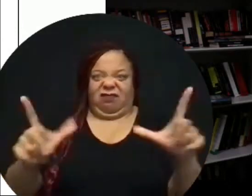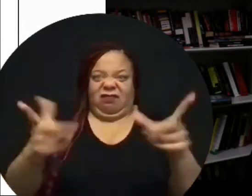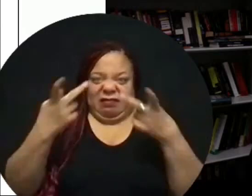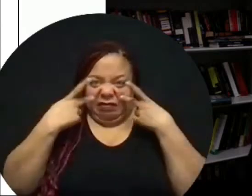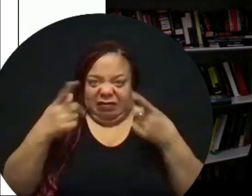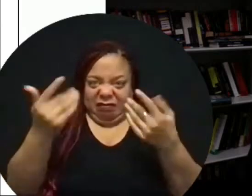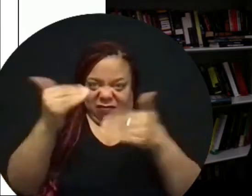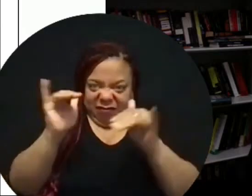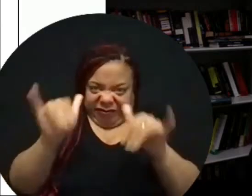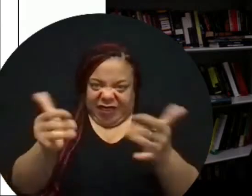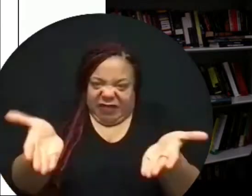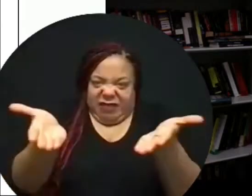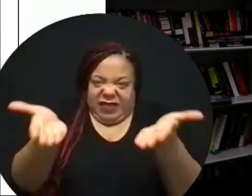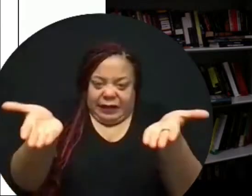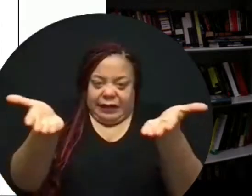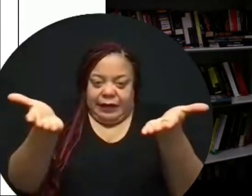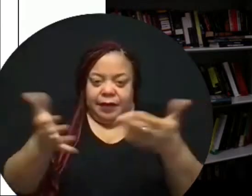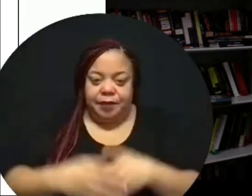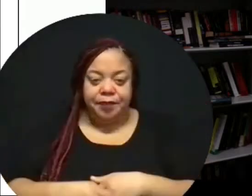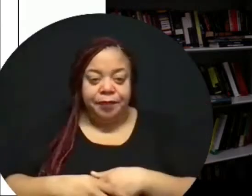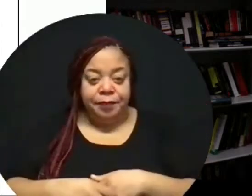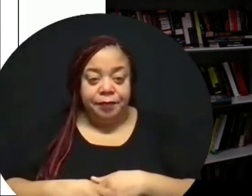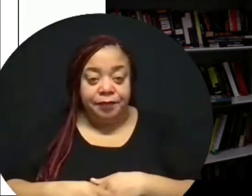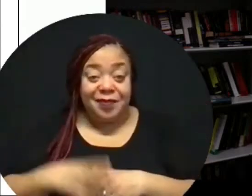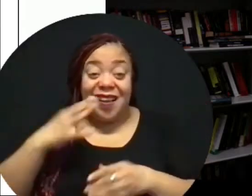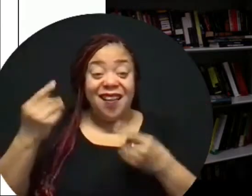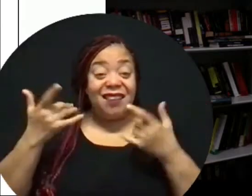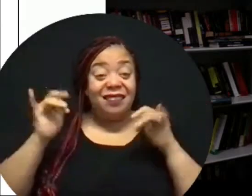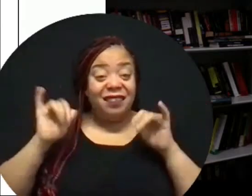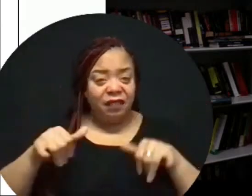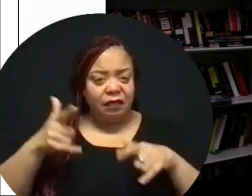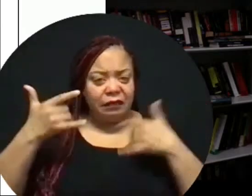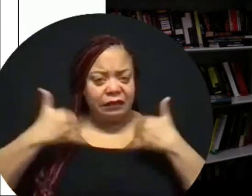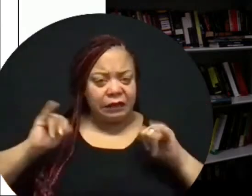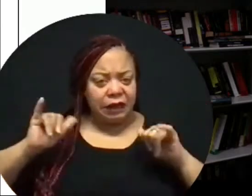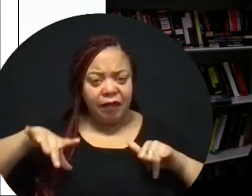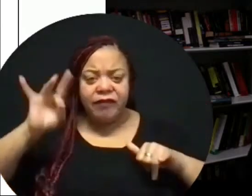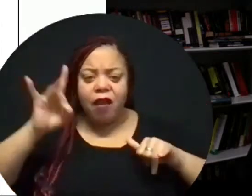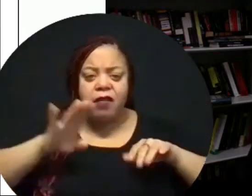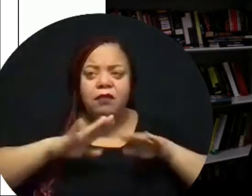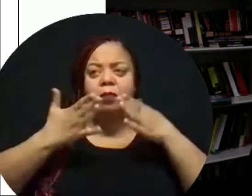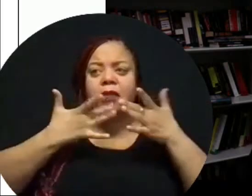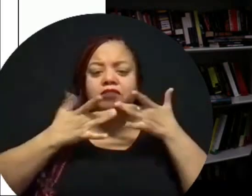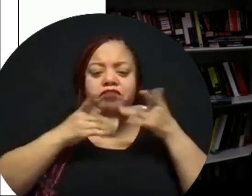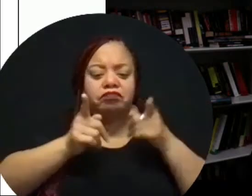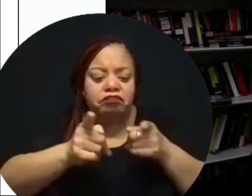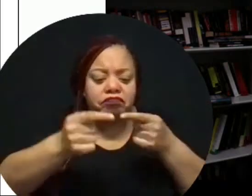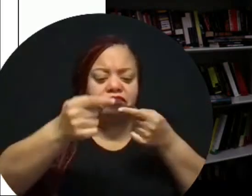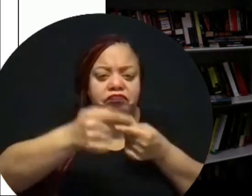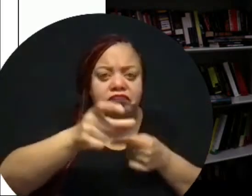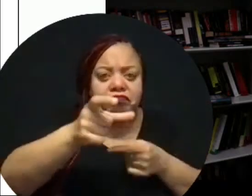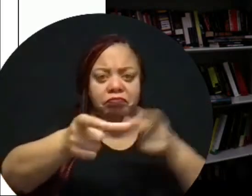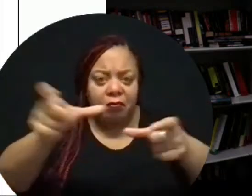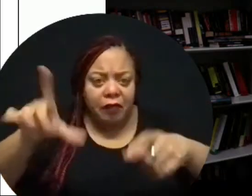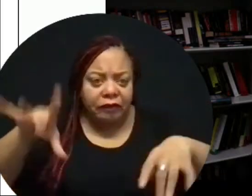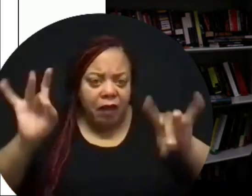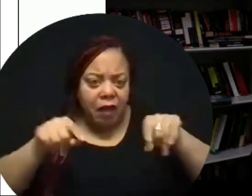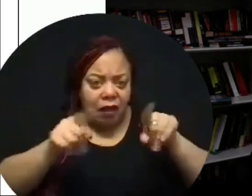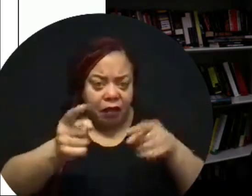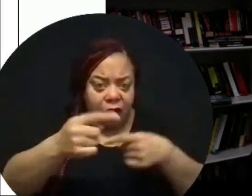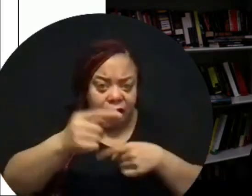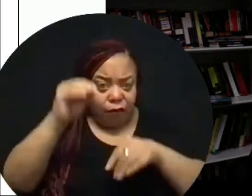without fences, right? And I think that's the kind of work that we can do, because not only is it materially real and it helps people